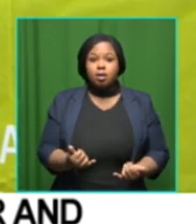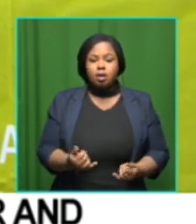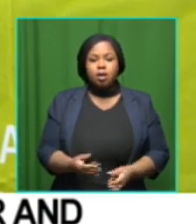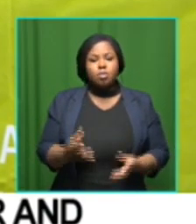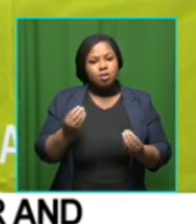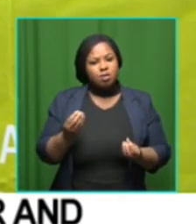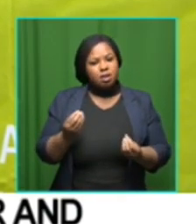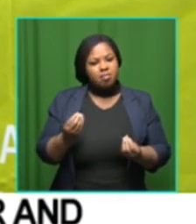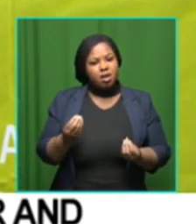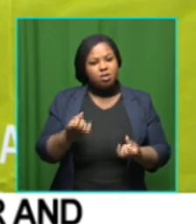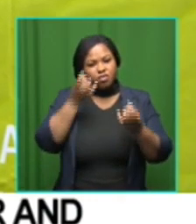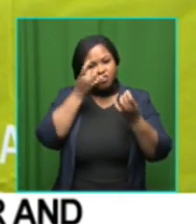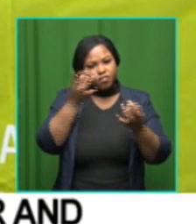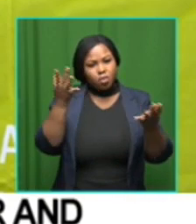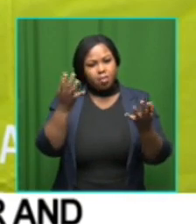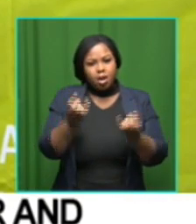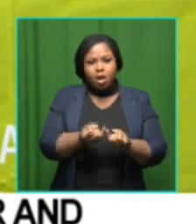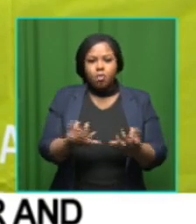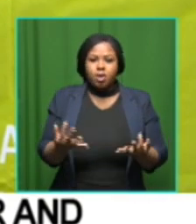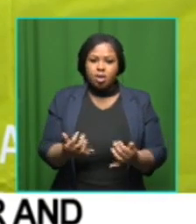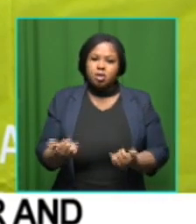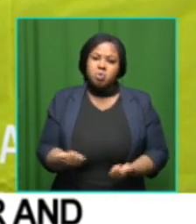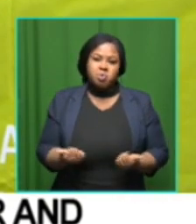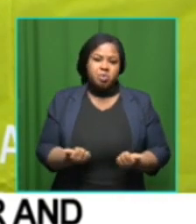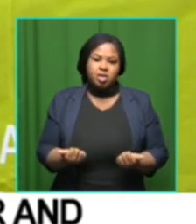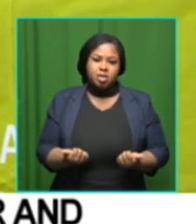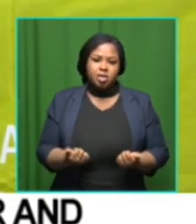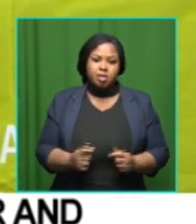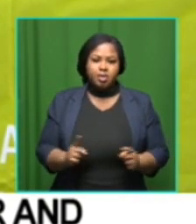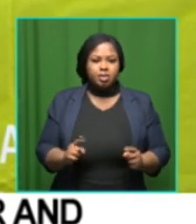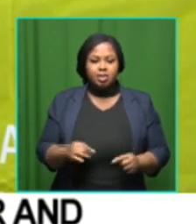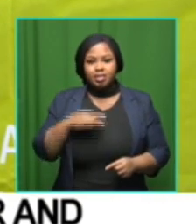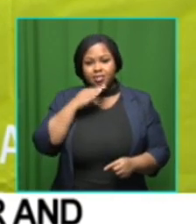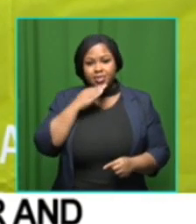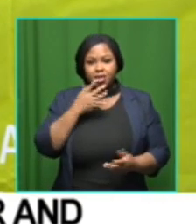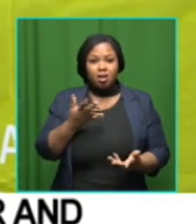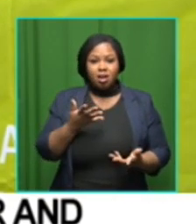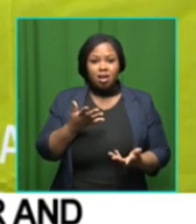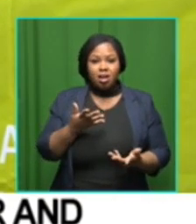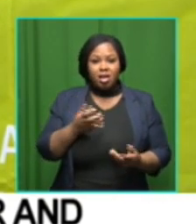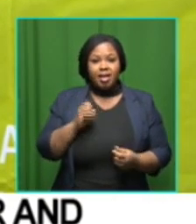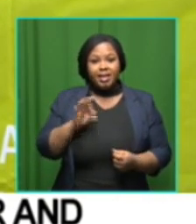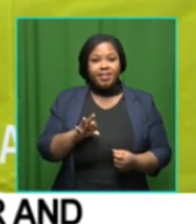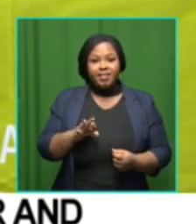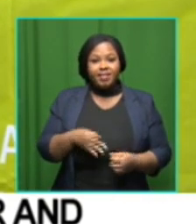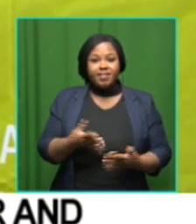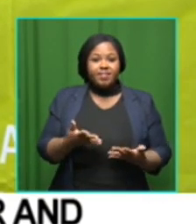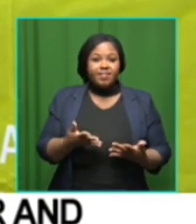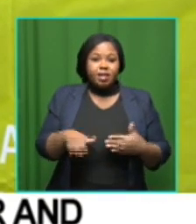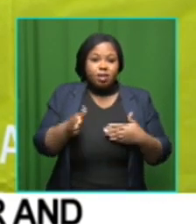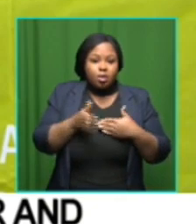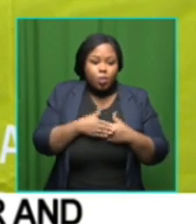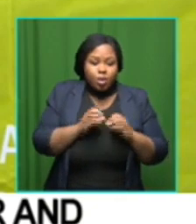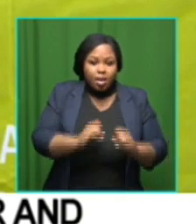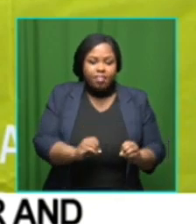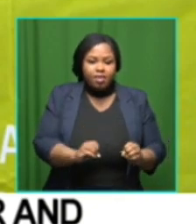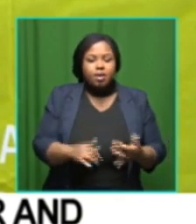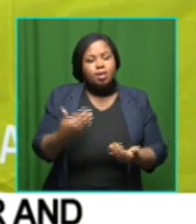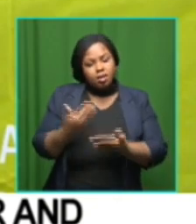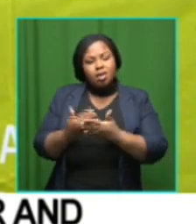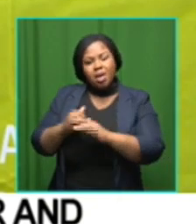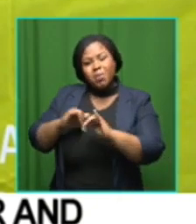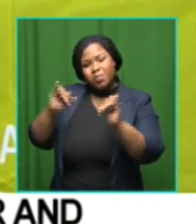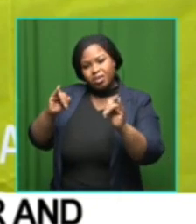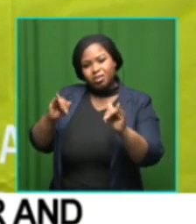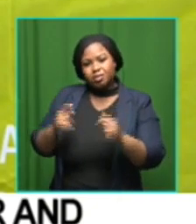what we have given, and they are not anywhere closer to where they could have been if there had not been any intervention, and that's the point we're making.